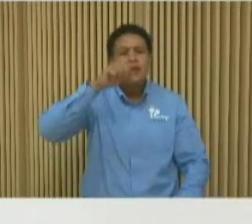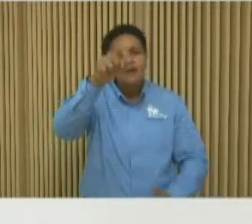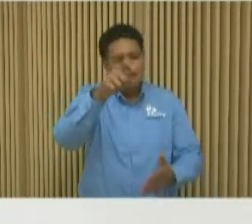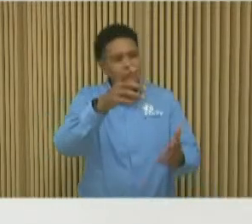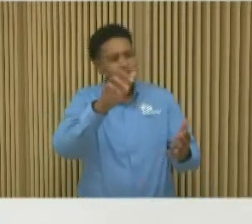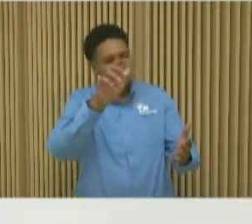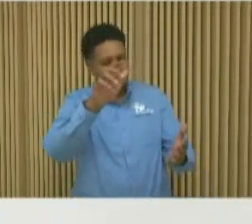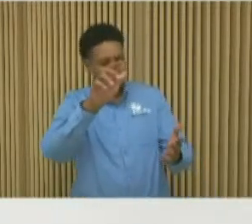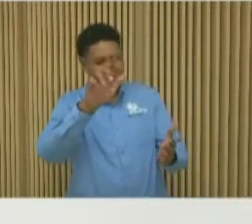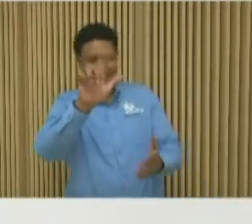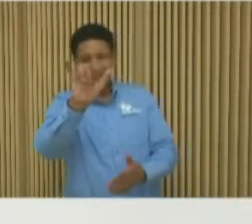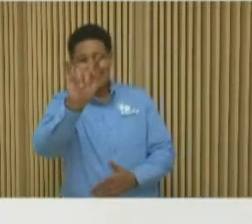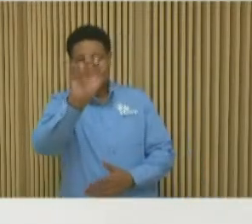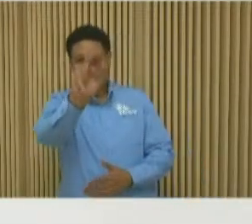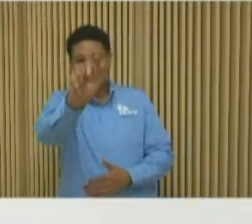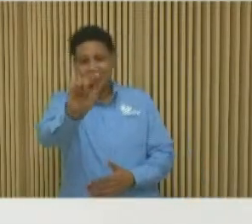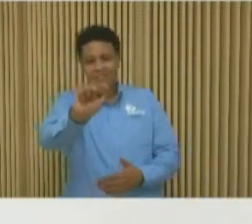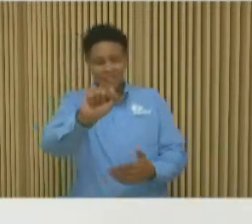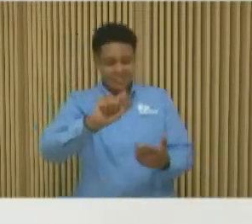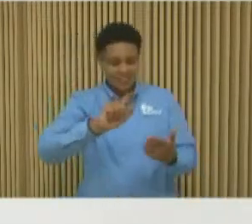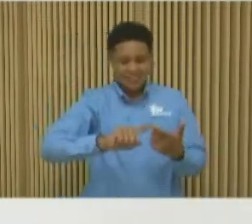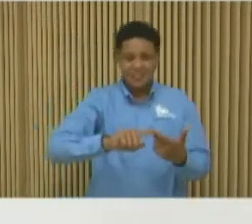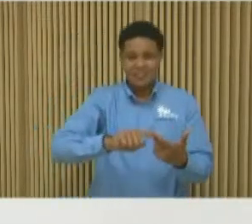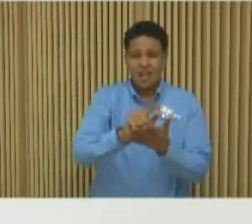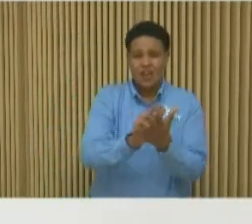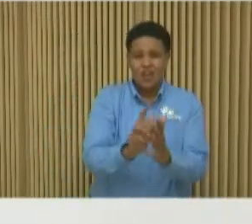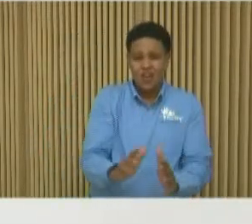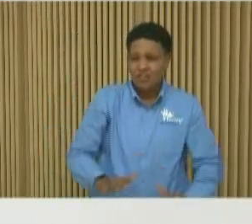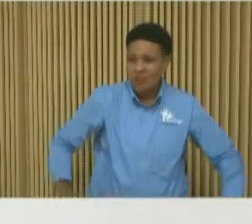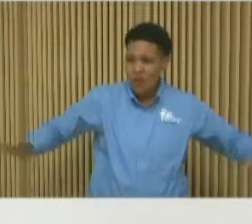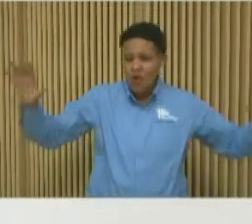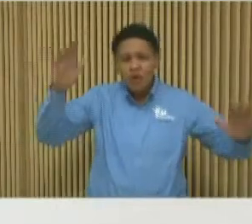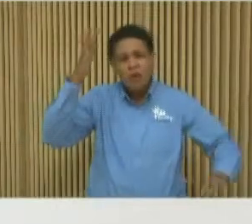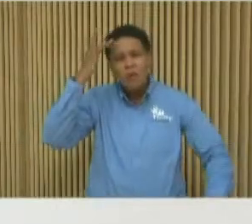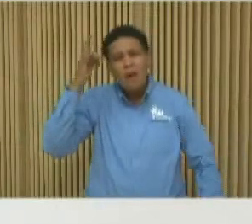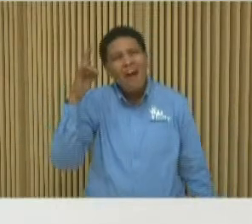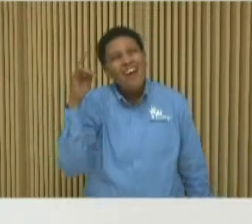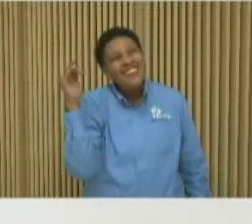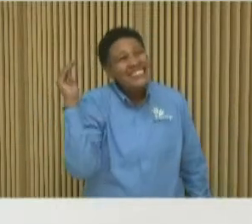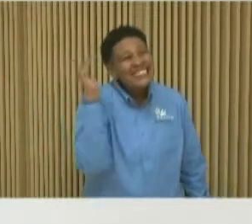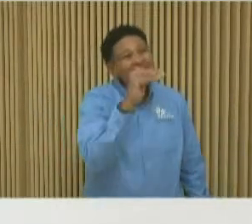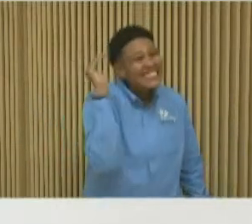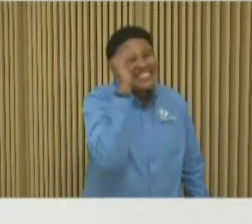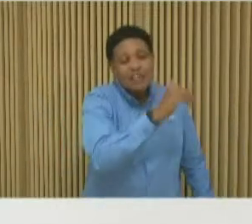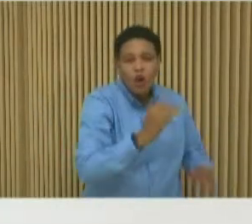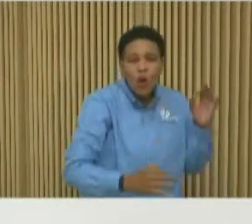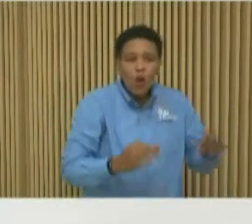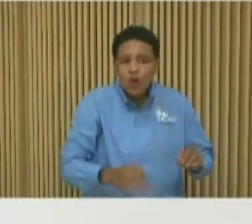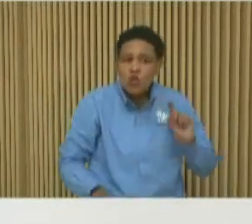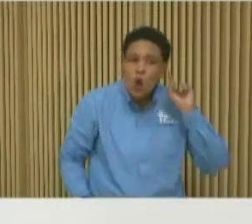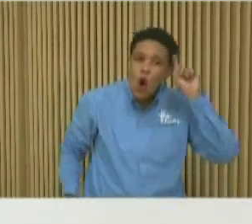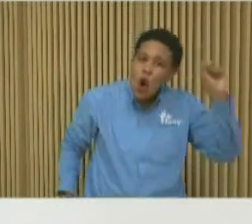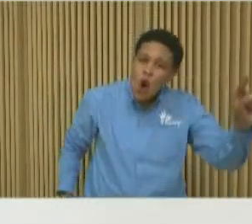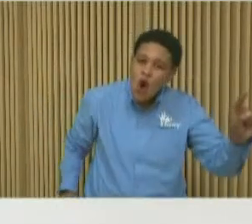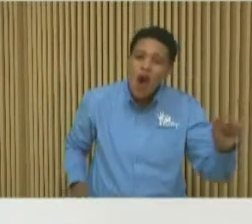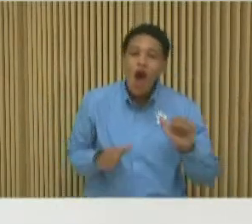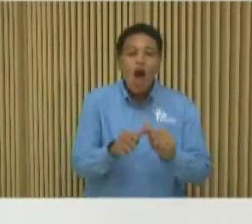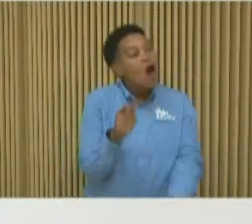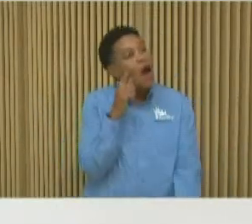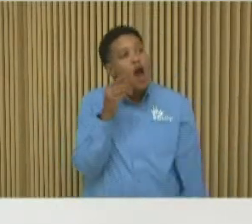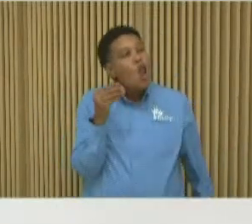attorneys, why trouble the court to go there and continue to